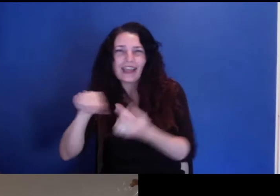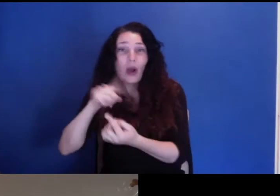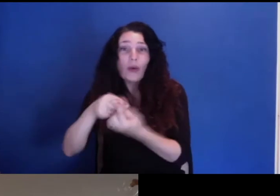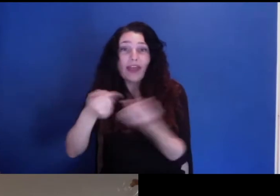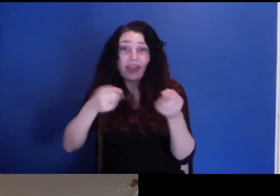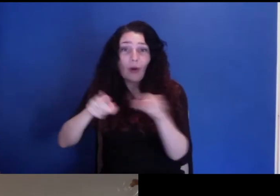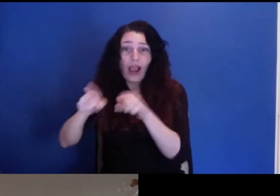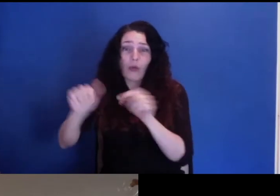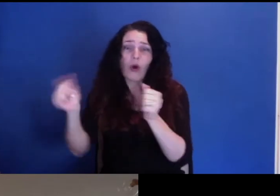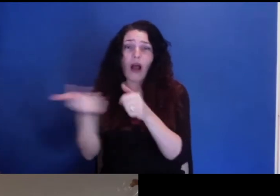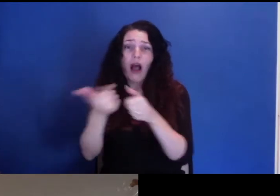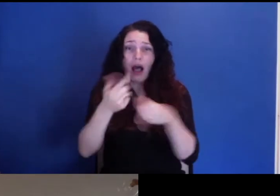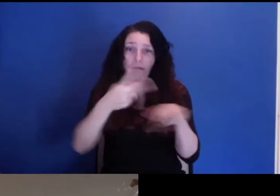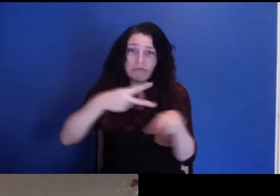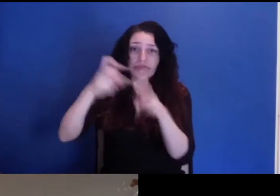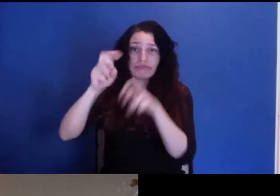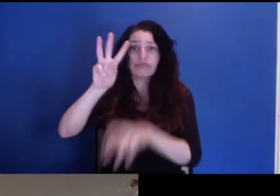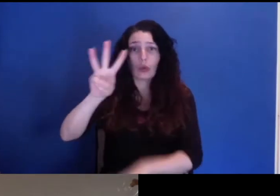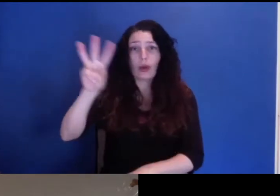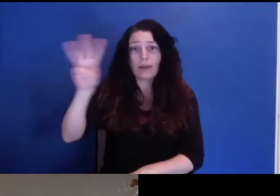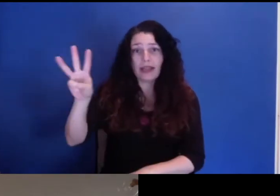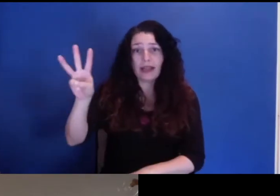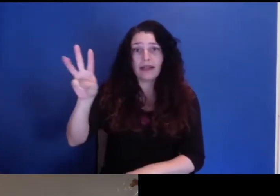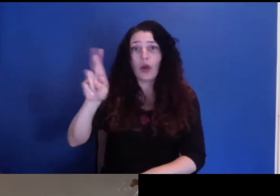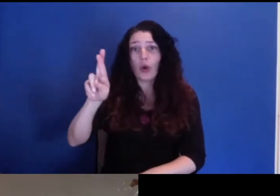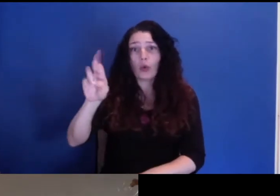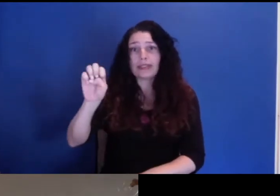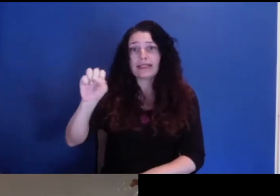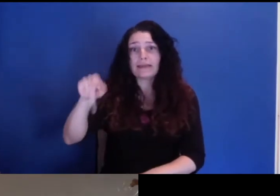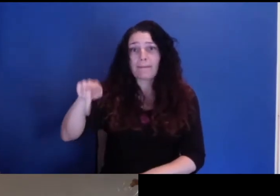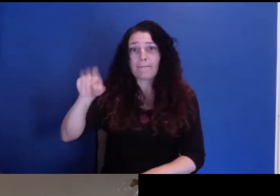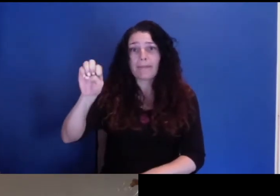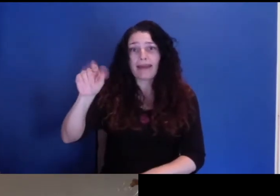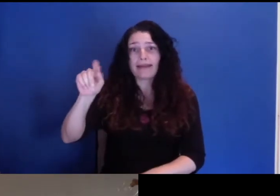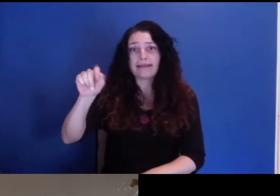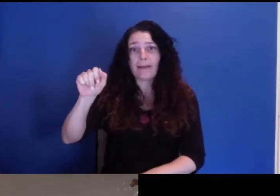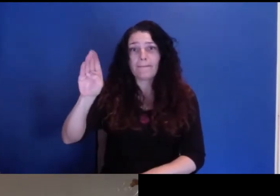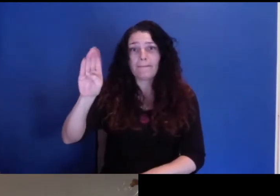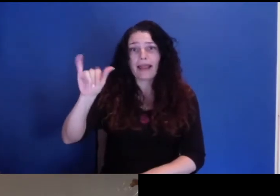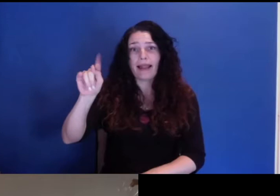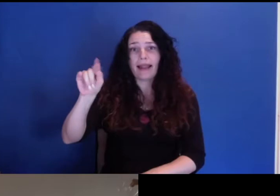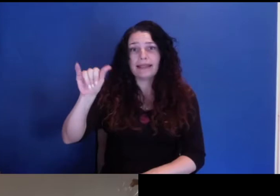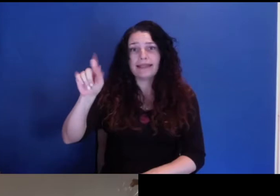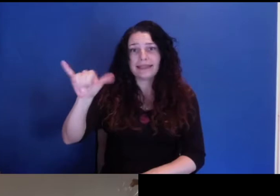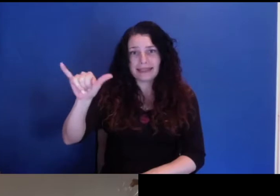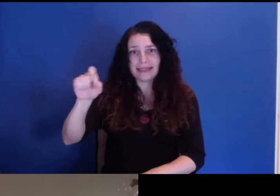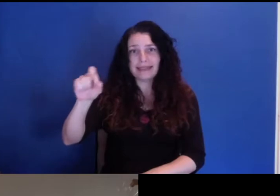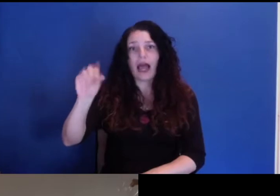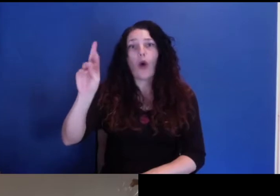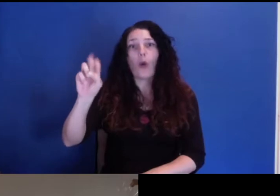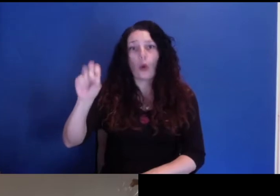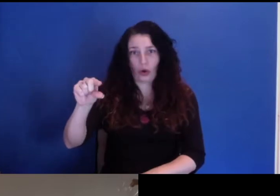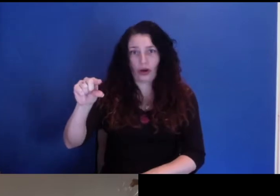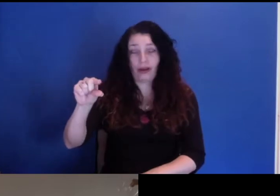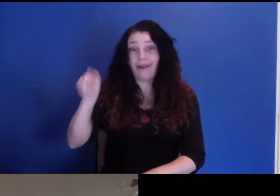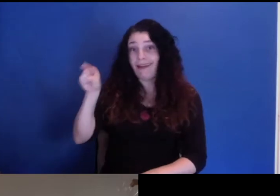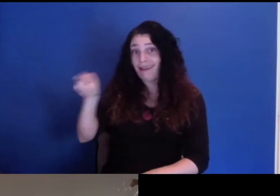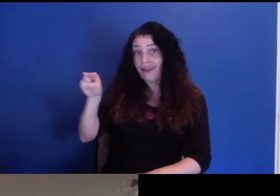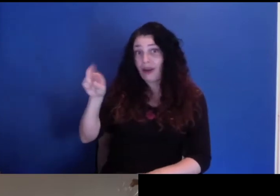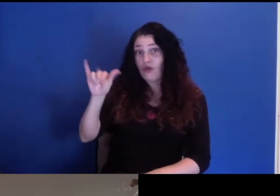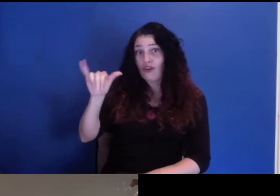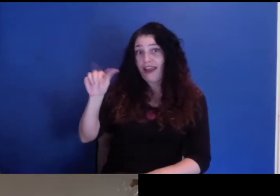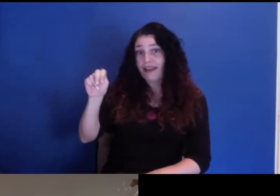on our website at respectability.org. And this is Ryan O'Connell. He is a